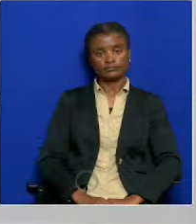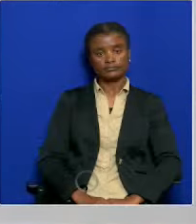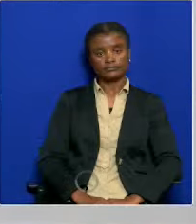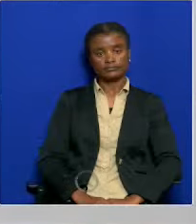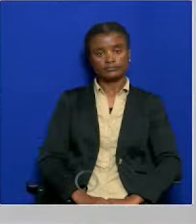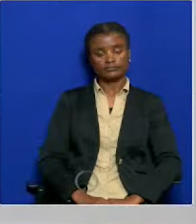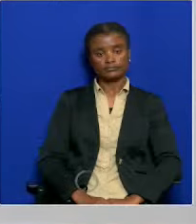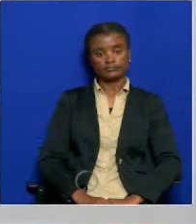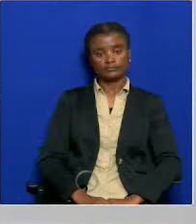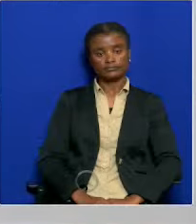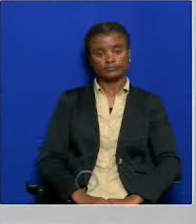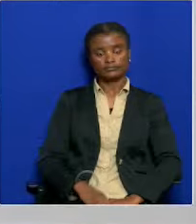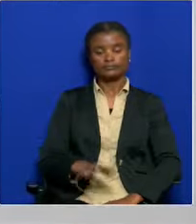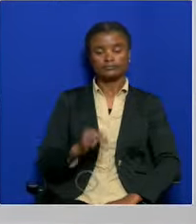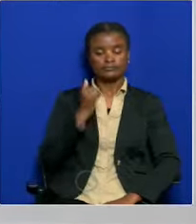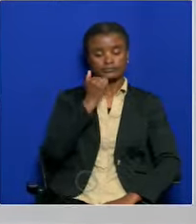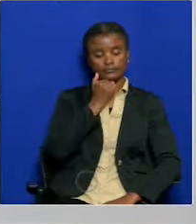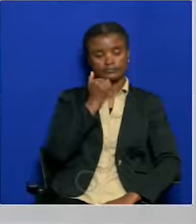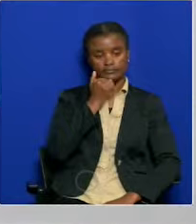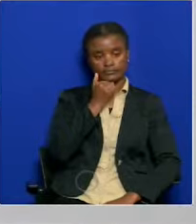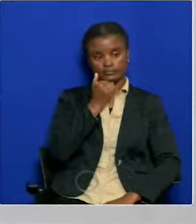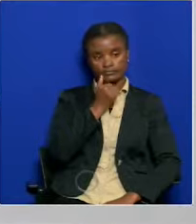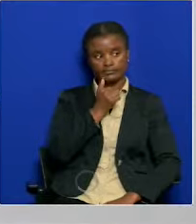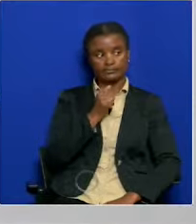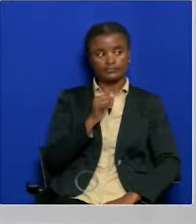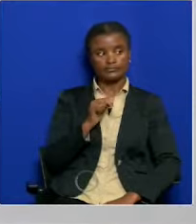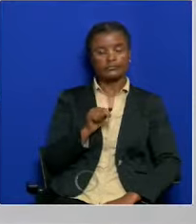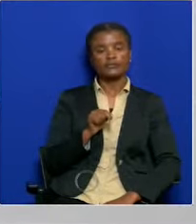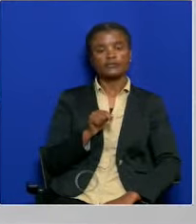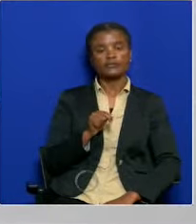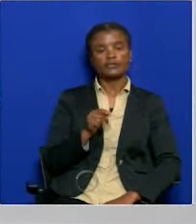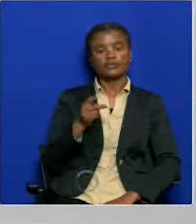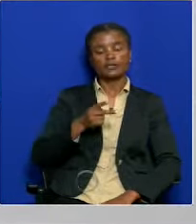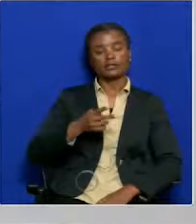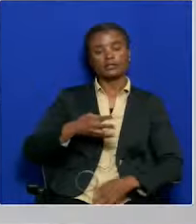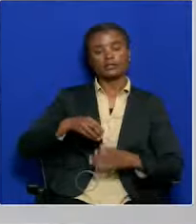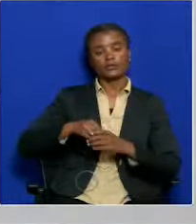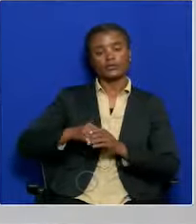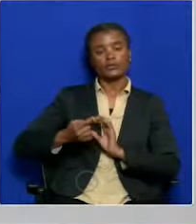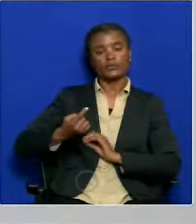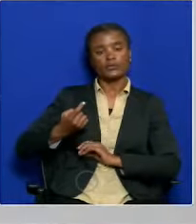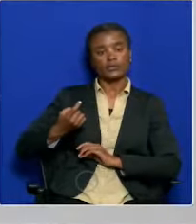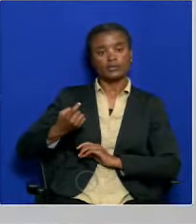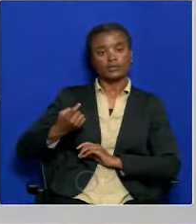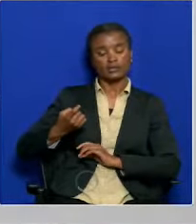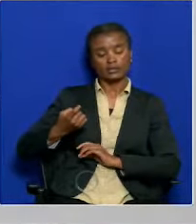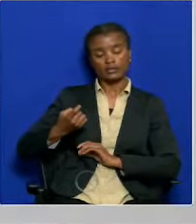My apologies. I still count 8. Yes, we included 1 that wasn't.